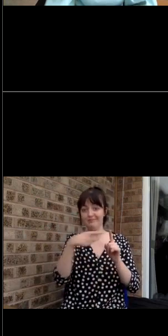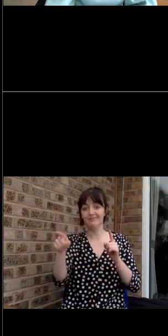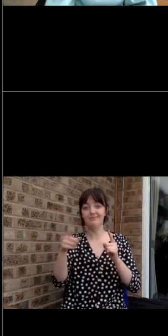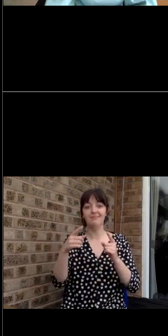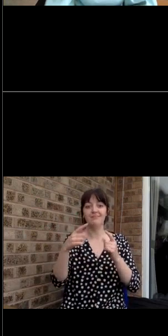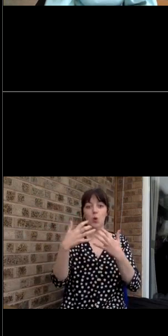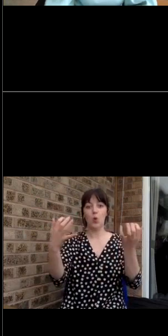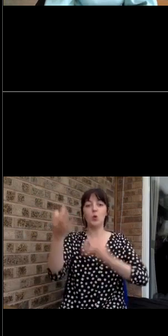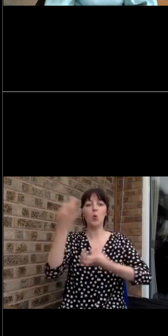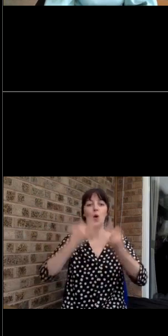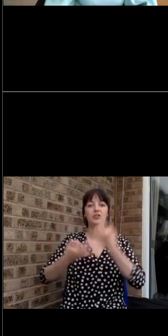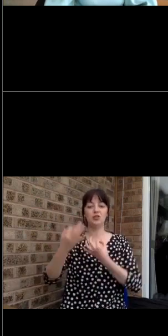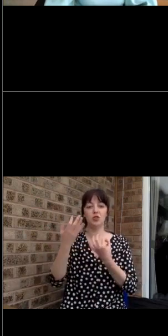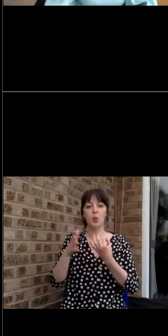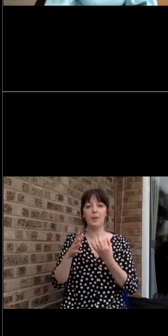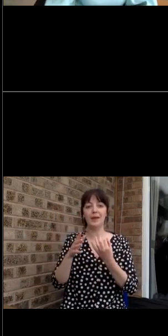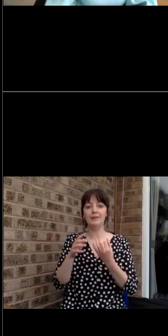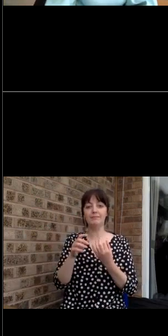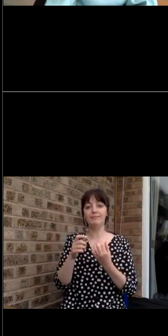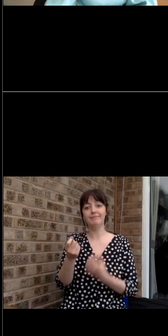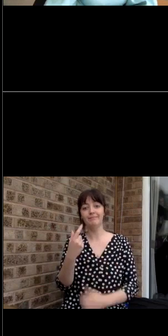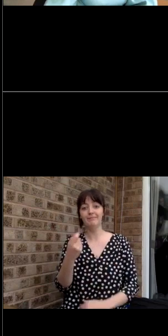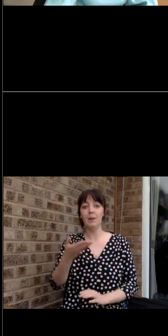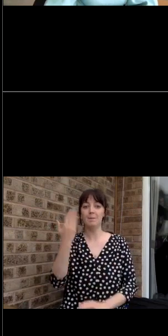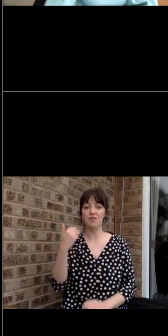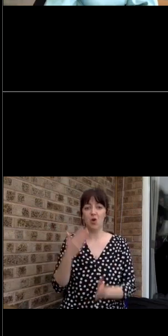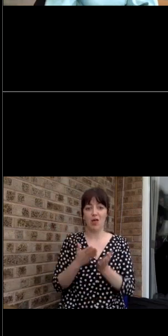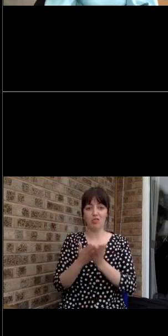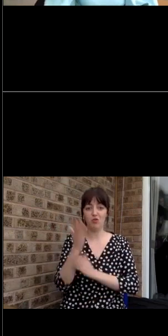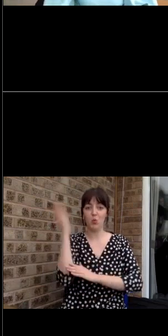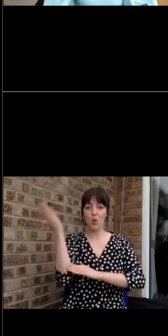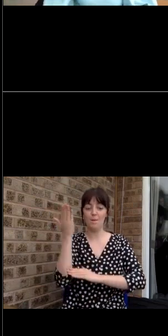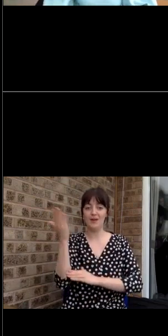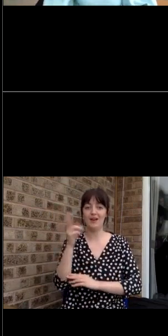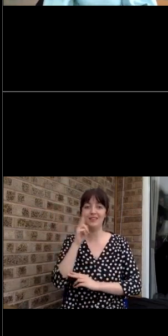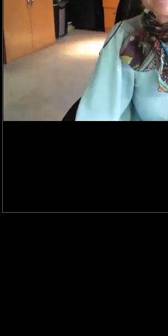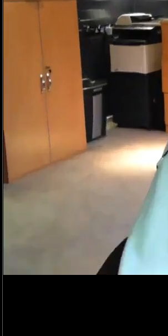submitted before and hopefully throughout this webinar event. We'll see you shortly.